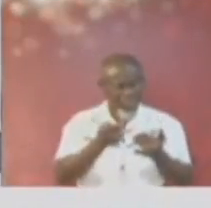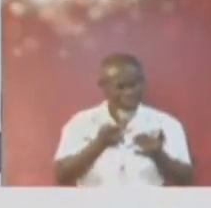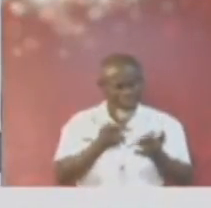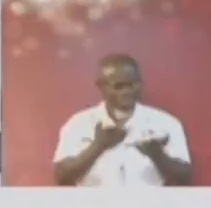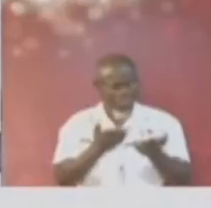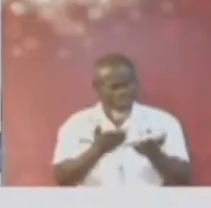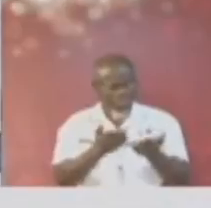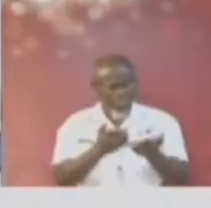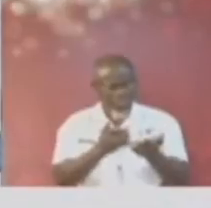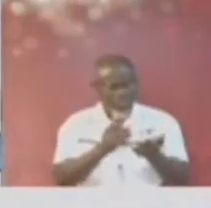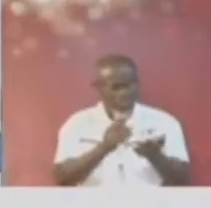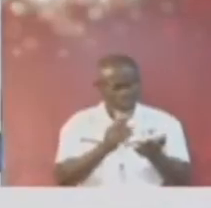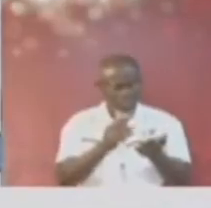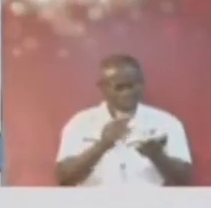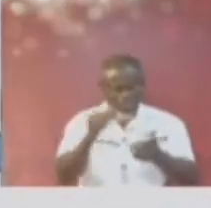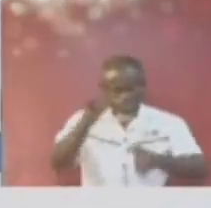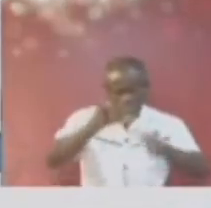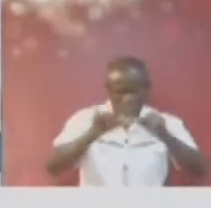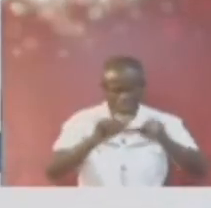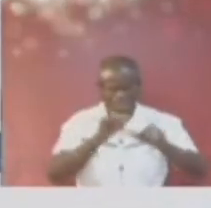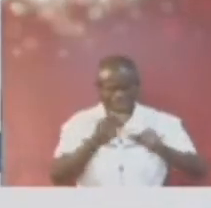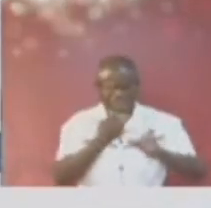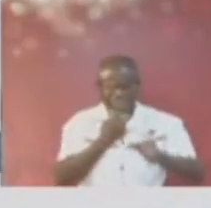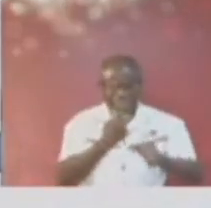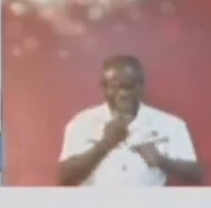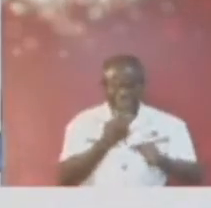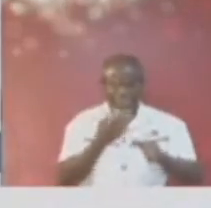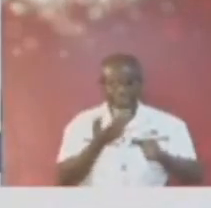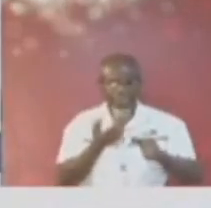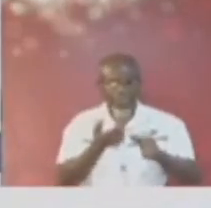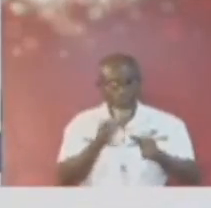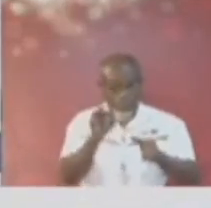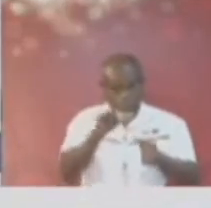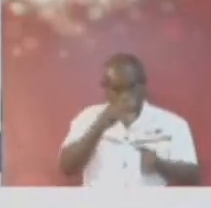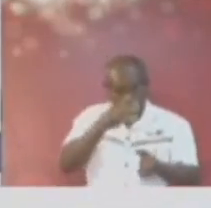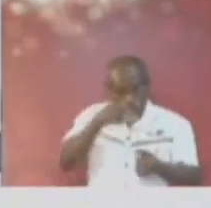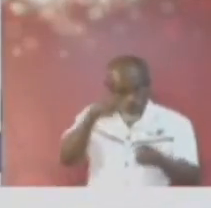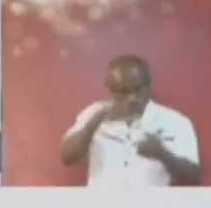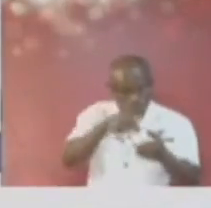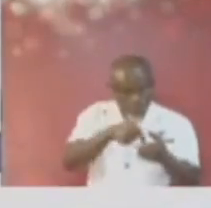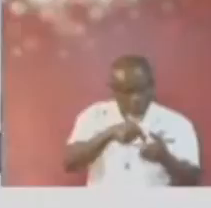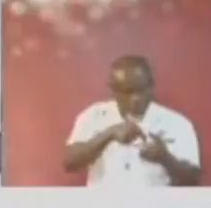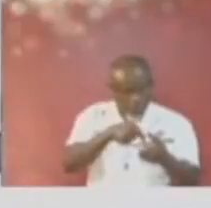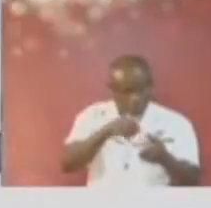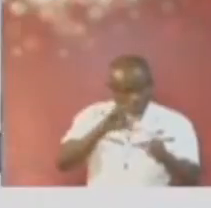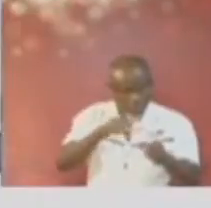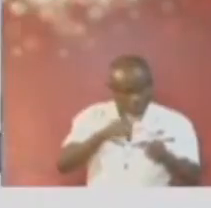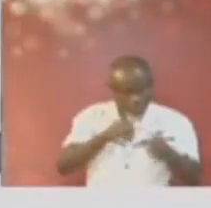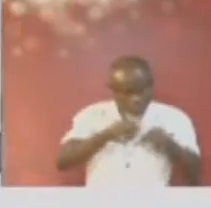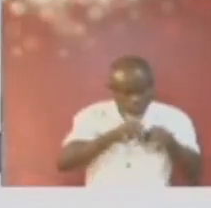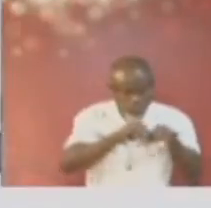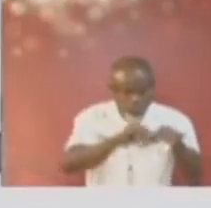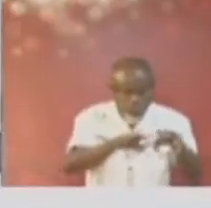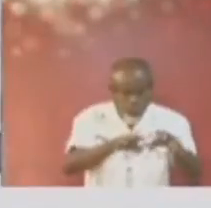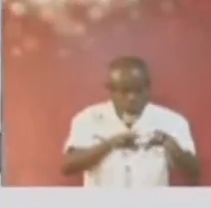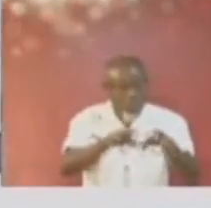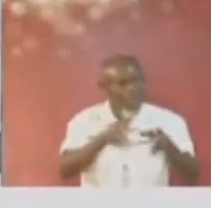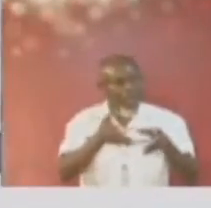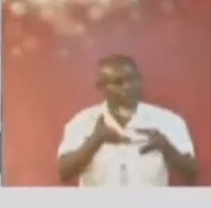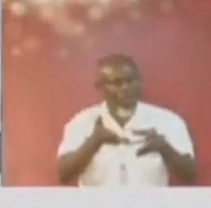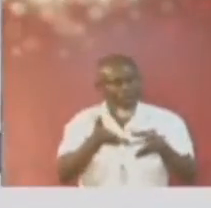as being a very strong vehicle for the transmission of the virus. However,